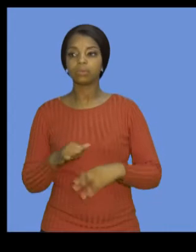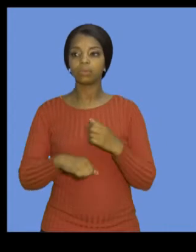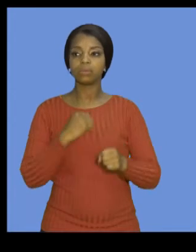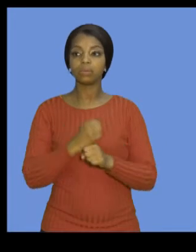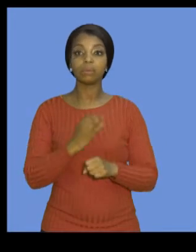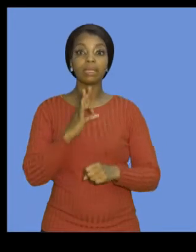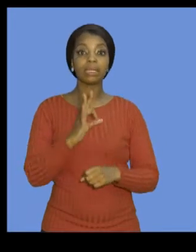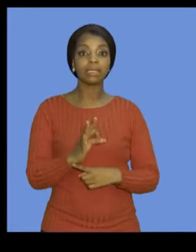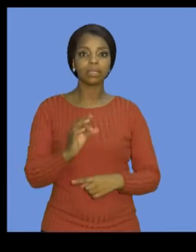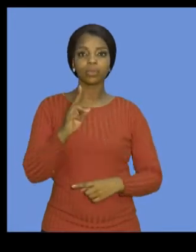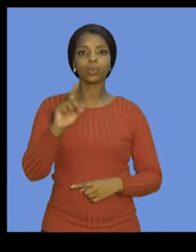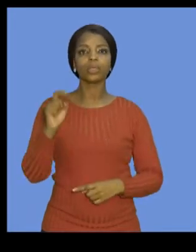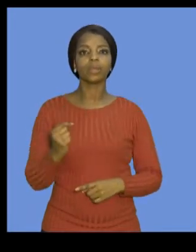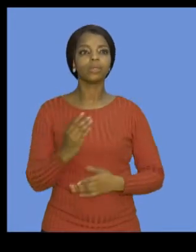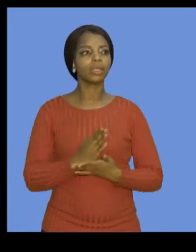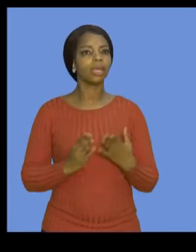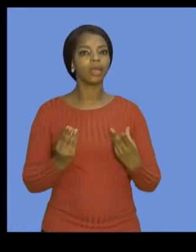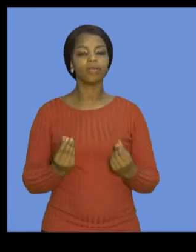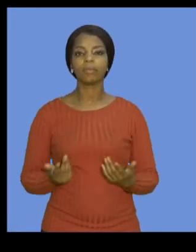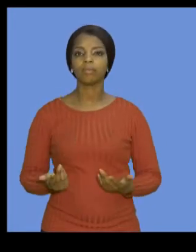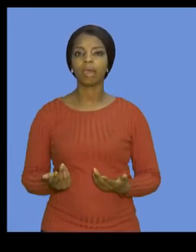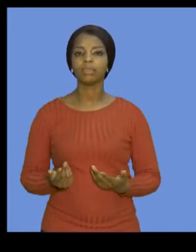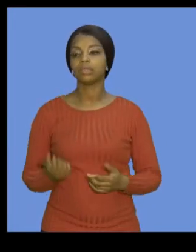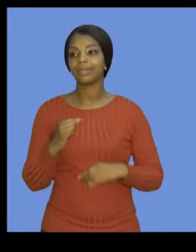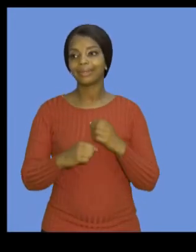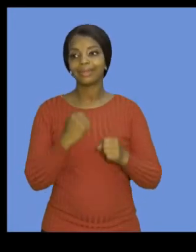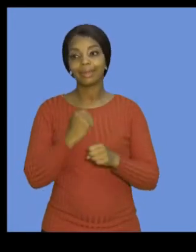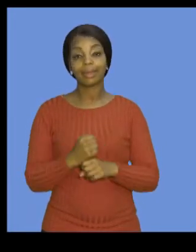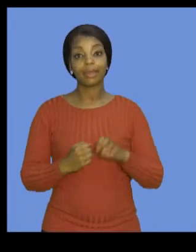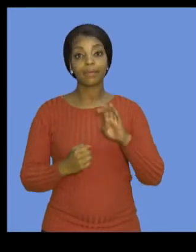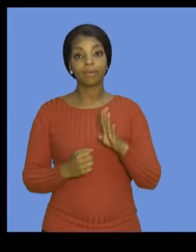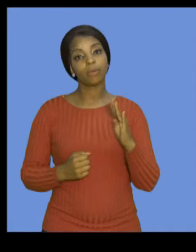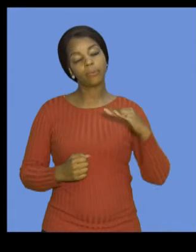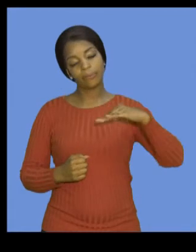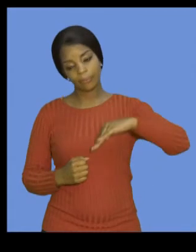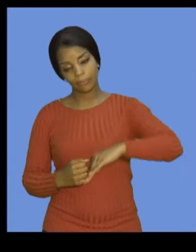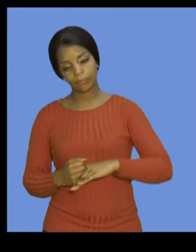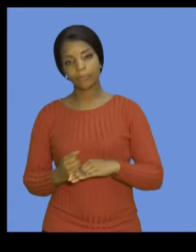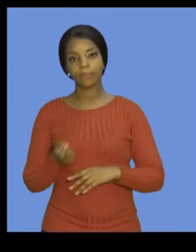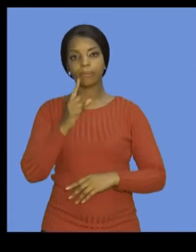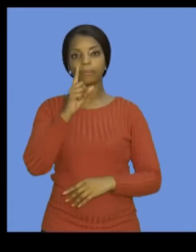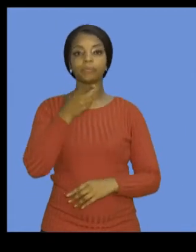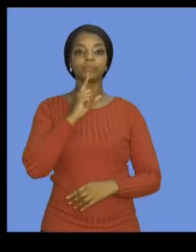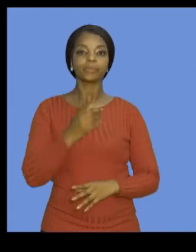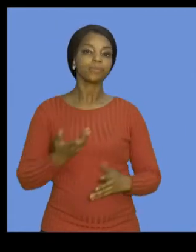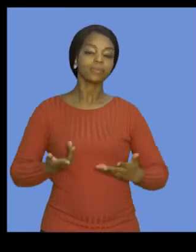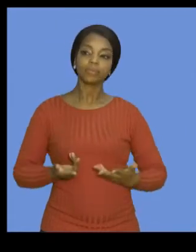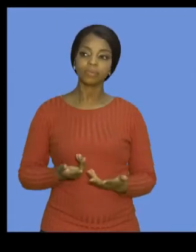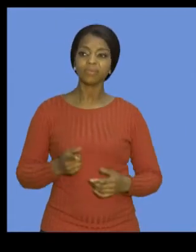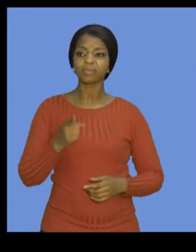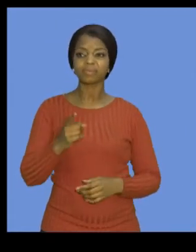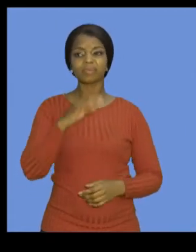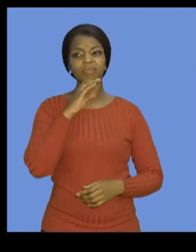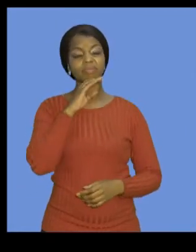half what you bought it for. And at the end of year 4, you will find that it's now 8,000 rand. So what does that mean?